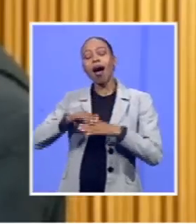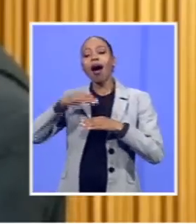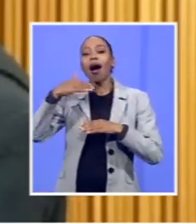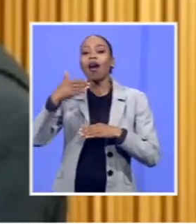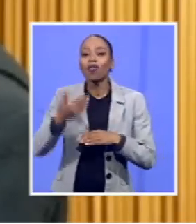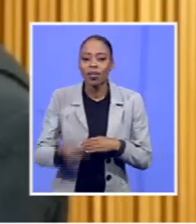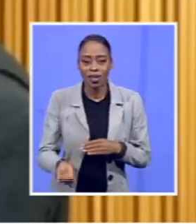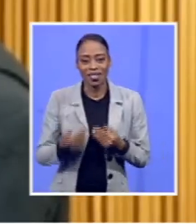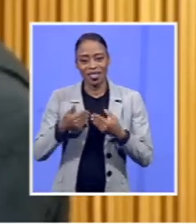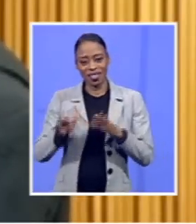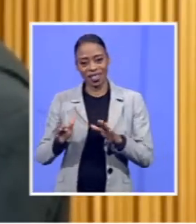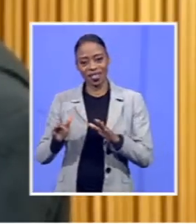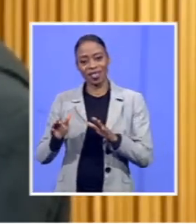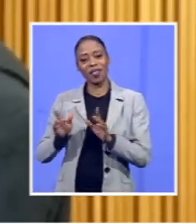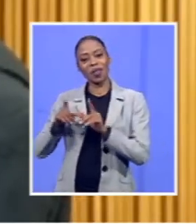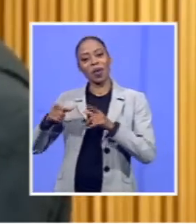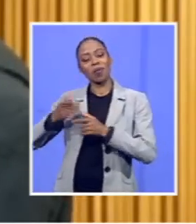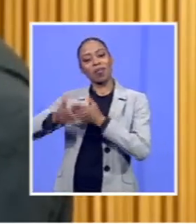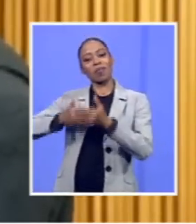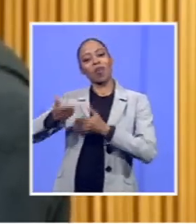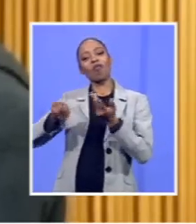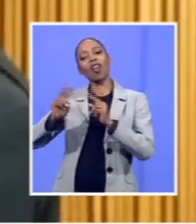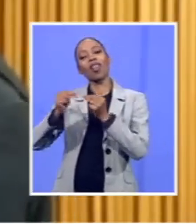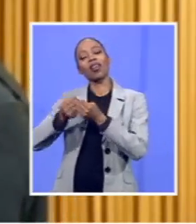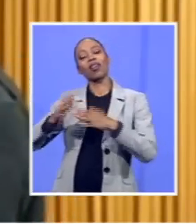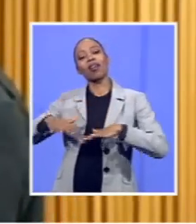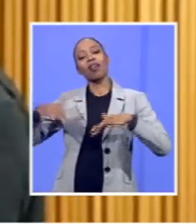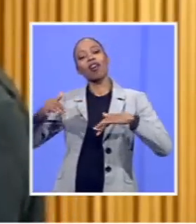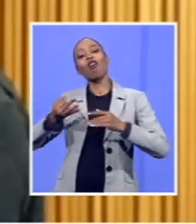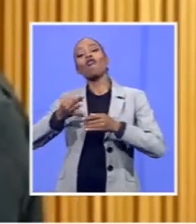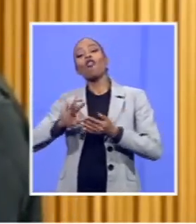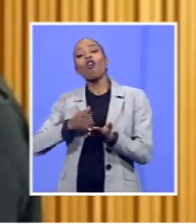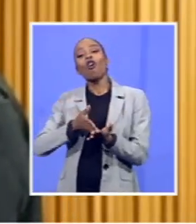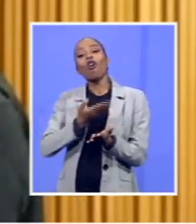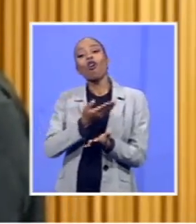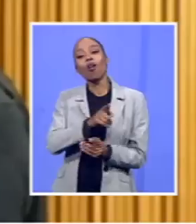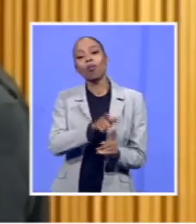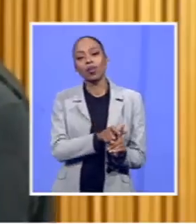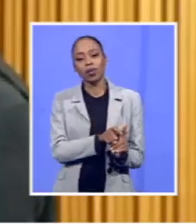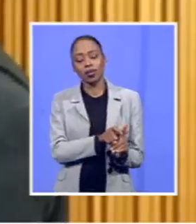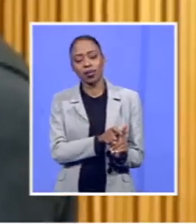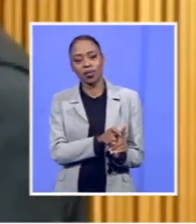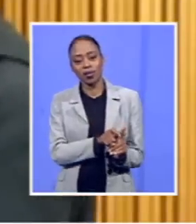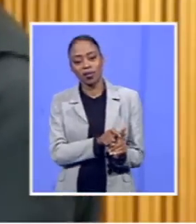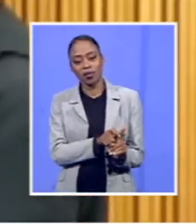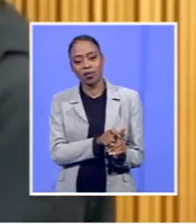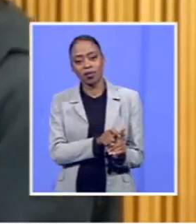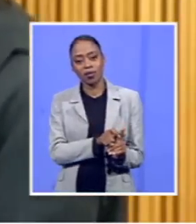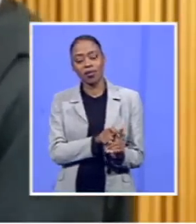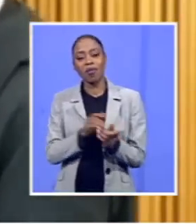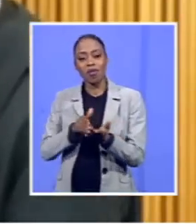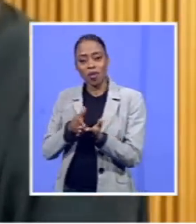of the proceedings of a committee of the National Assembly for the removal of that person. That's what we call